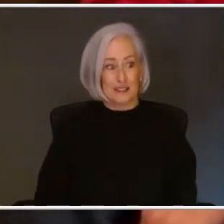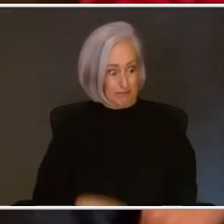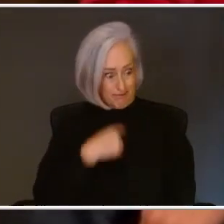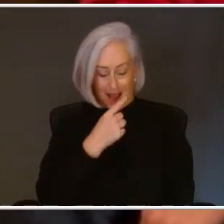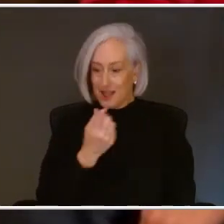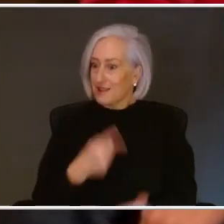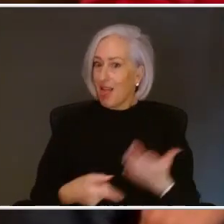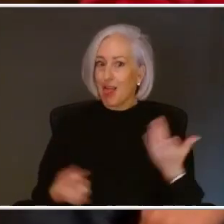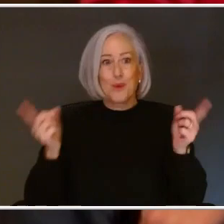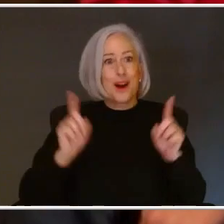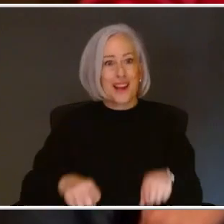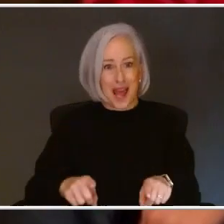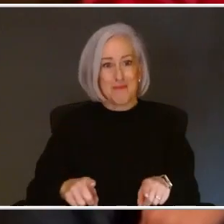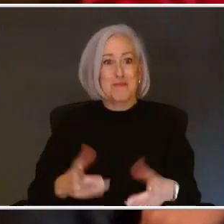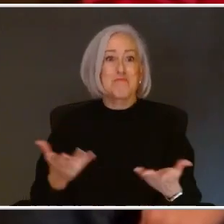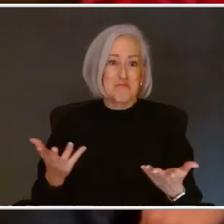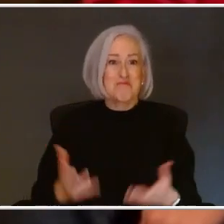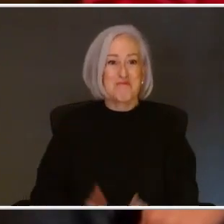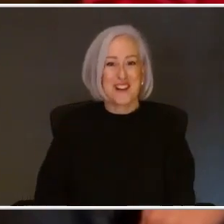happened. Mostly.